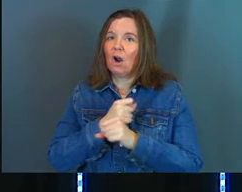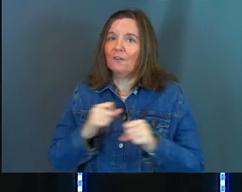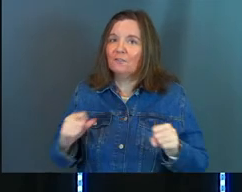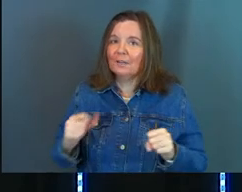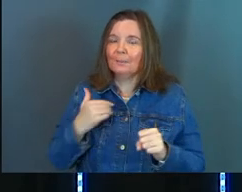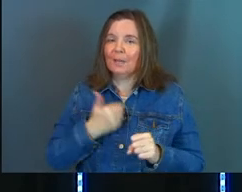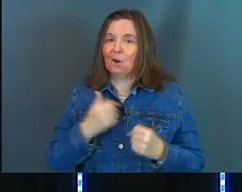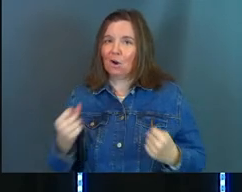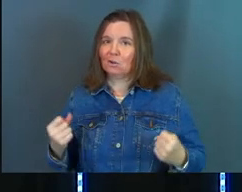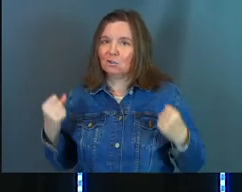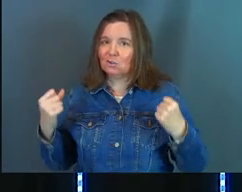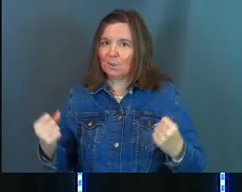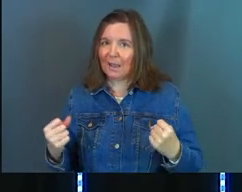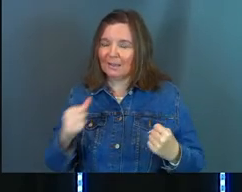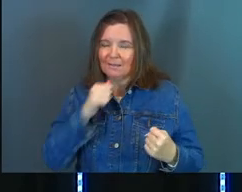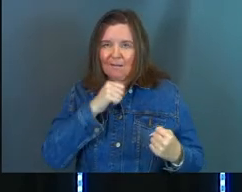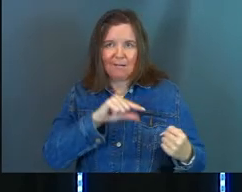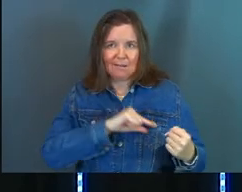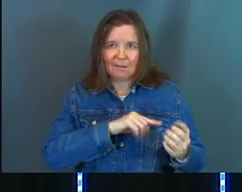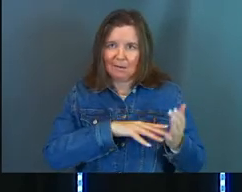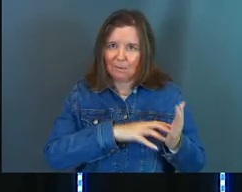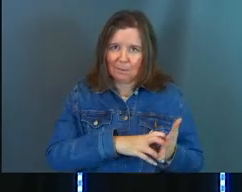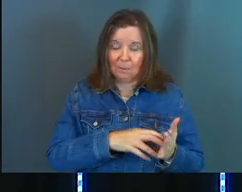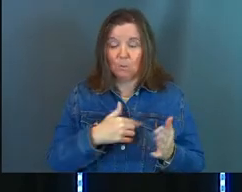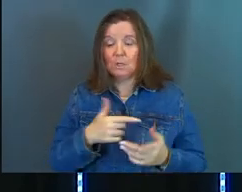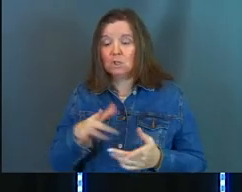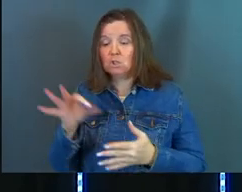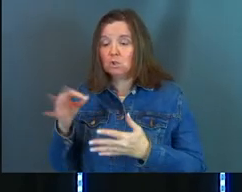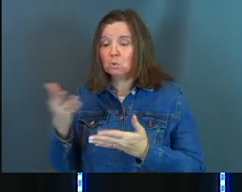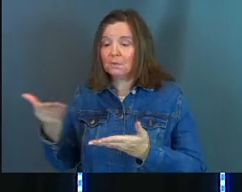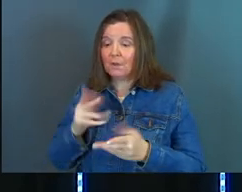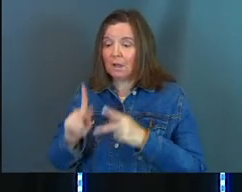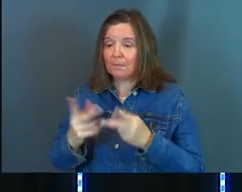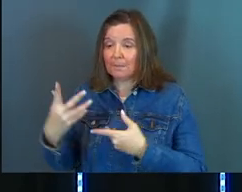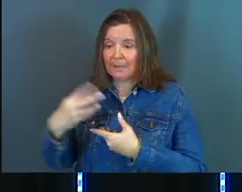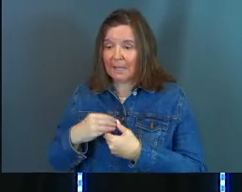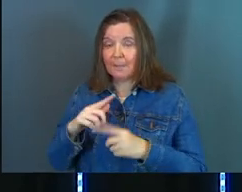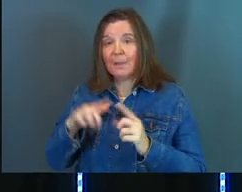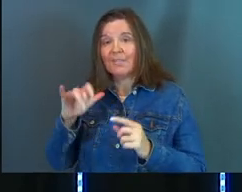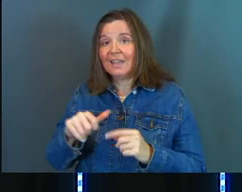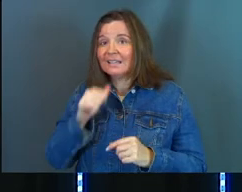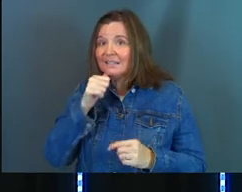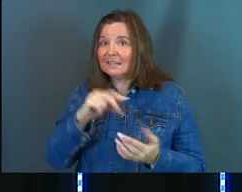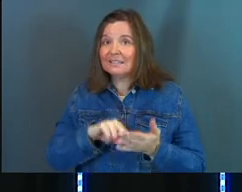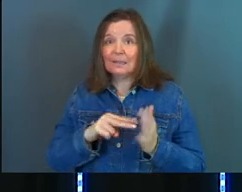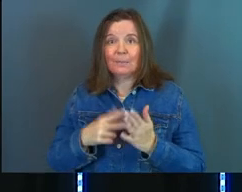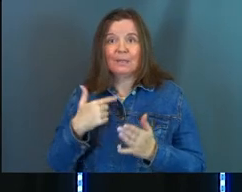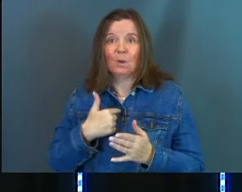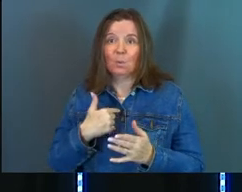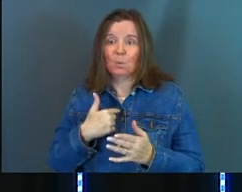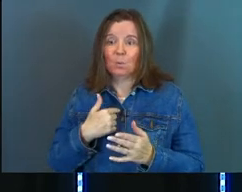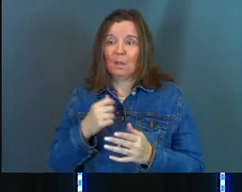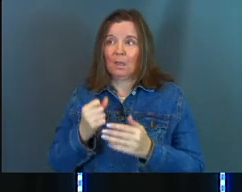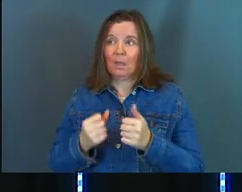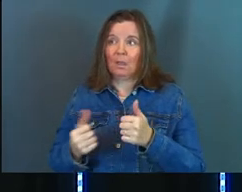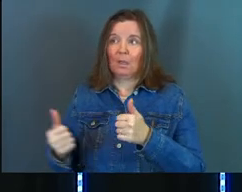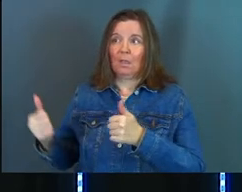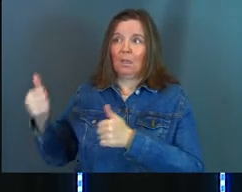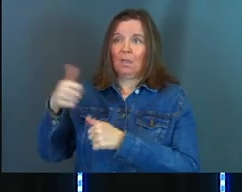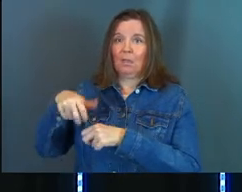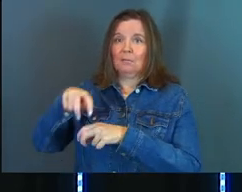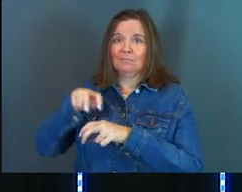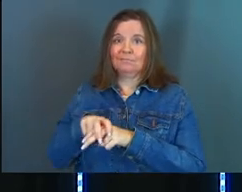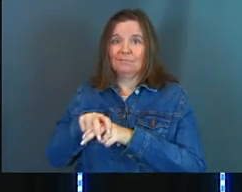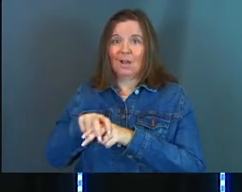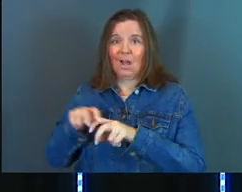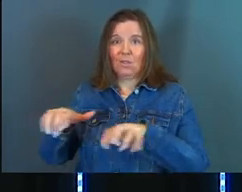freedom and in our strength. We should choose to invite other people in. But that doesn't mean that we put them on the seat,